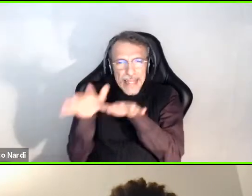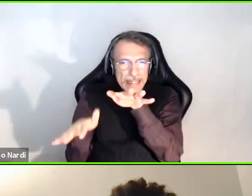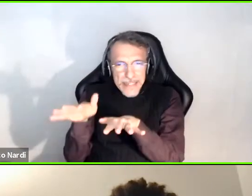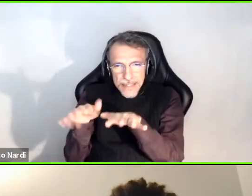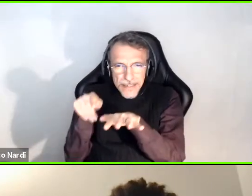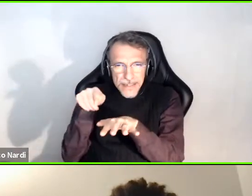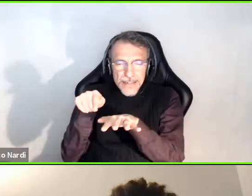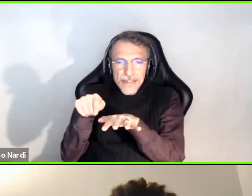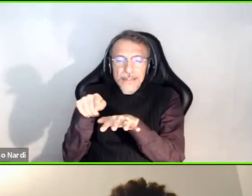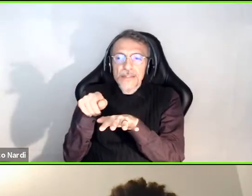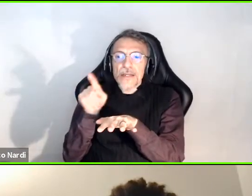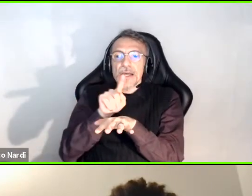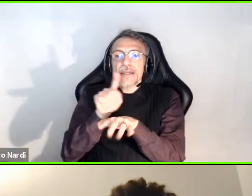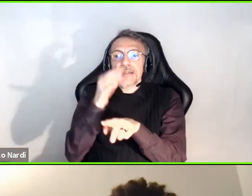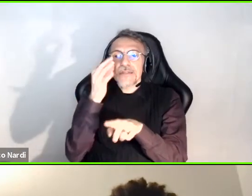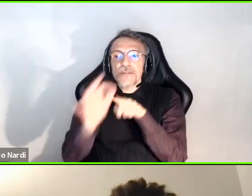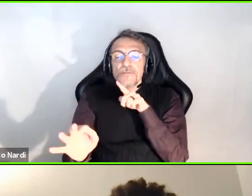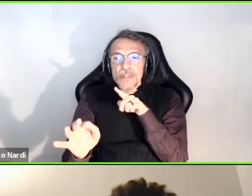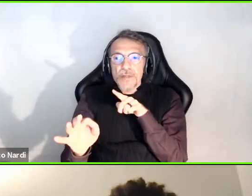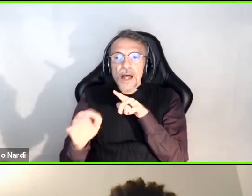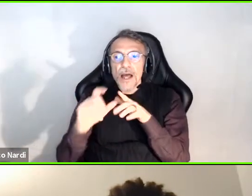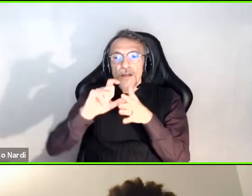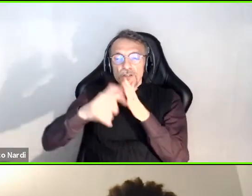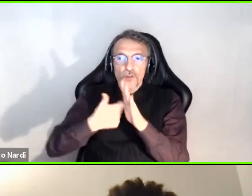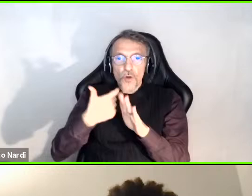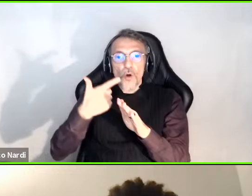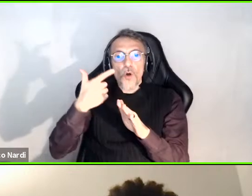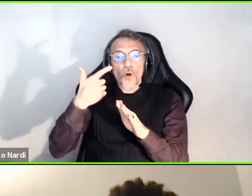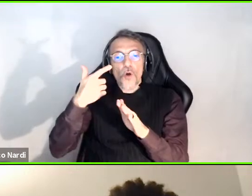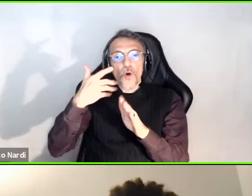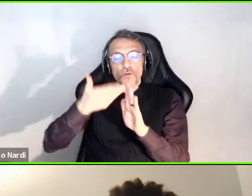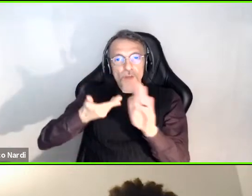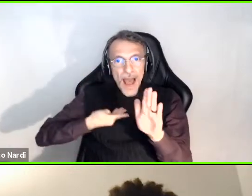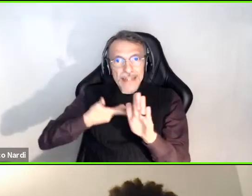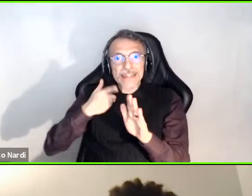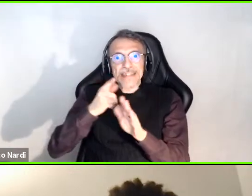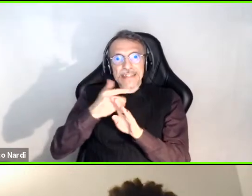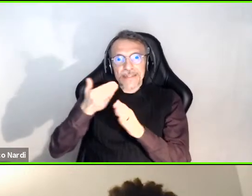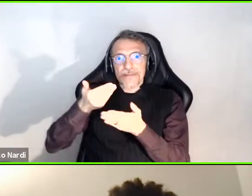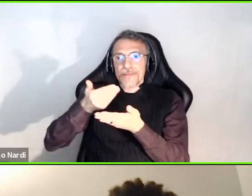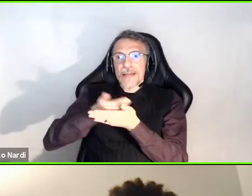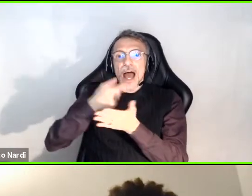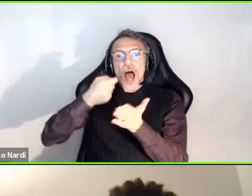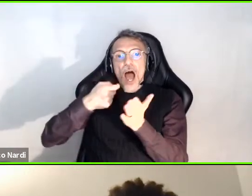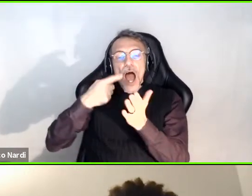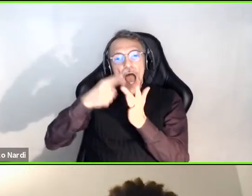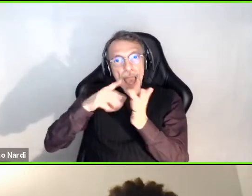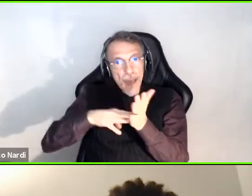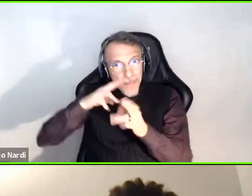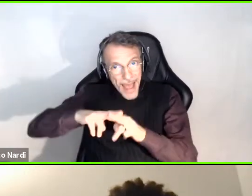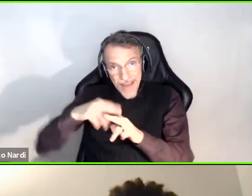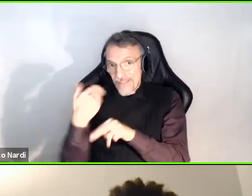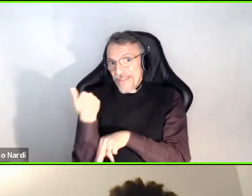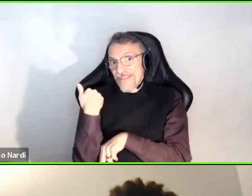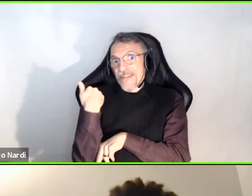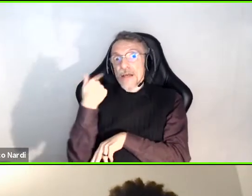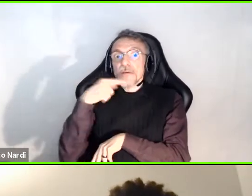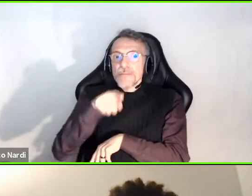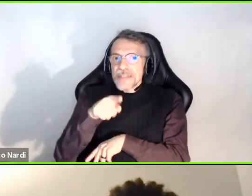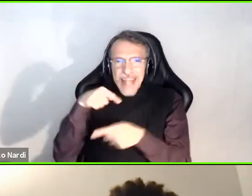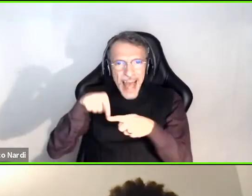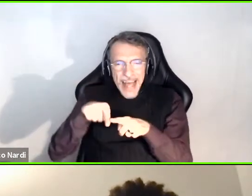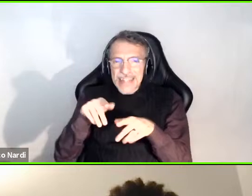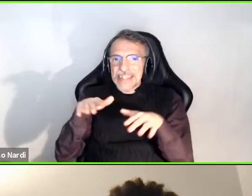is the special drawing rights, the money created, reserve assets created by the IMF. This increases the